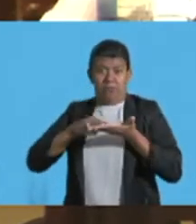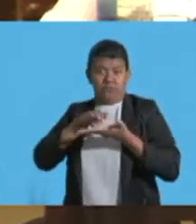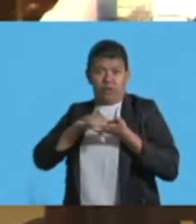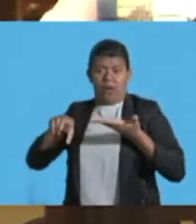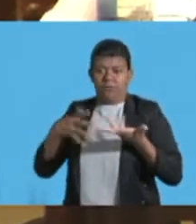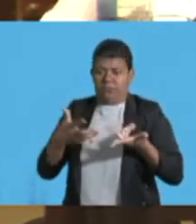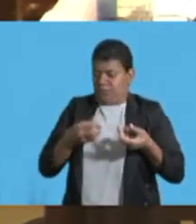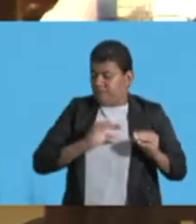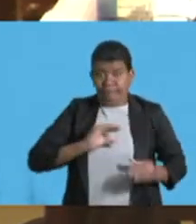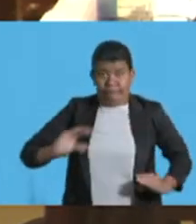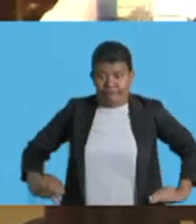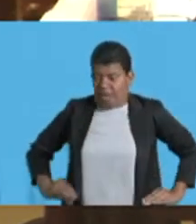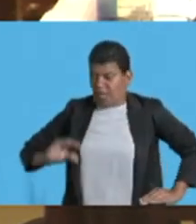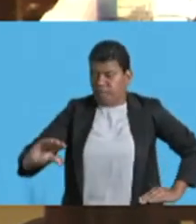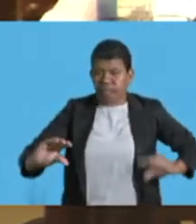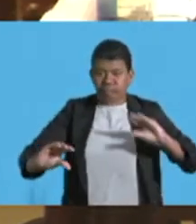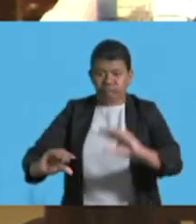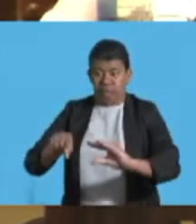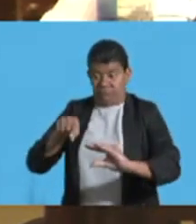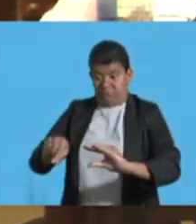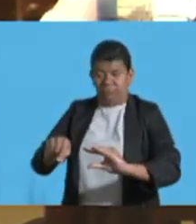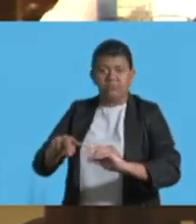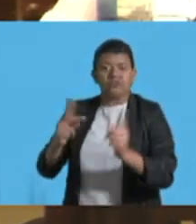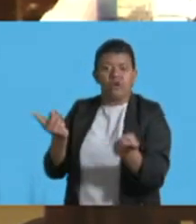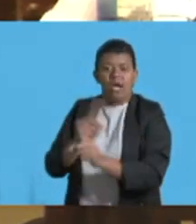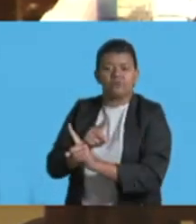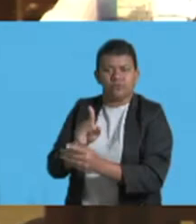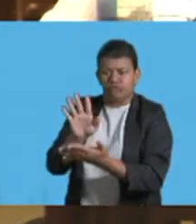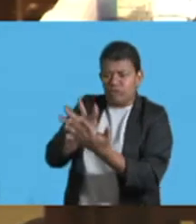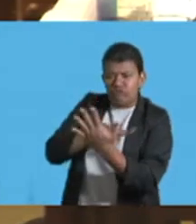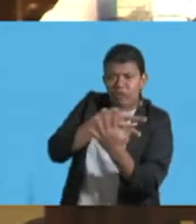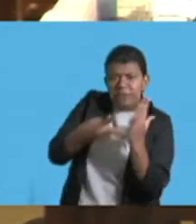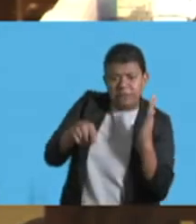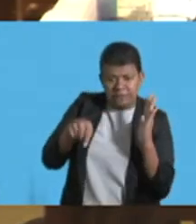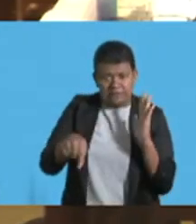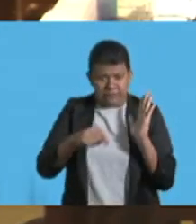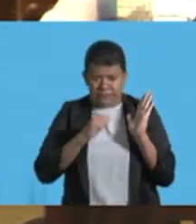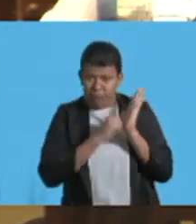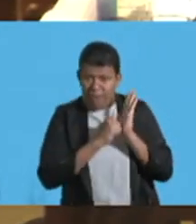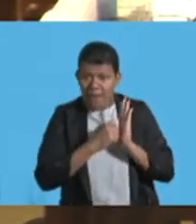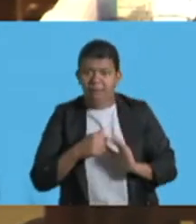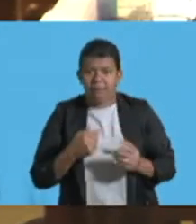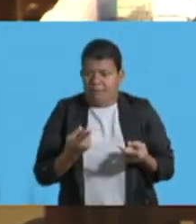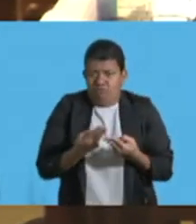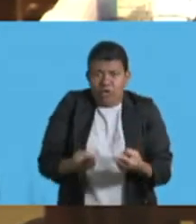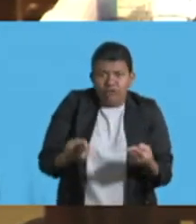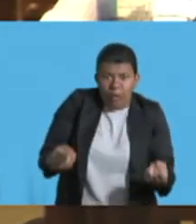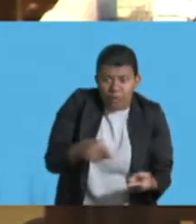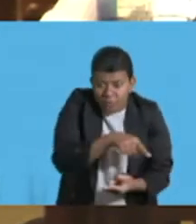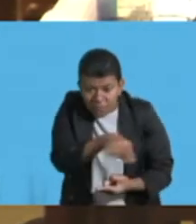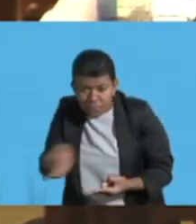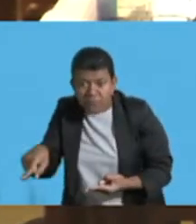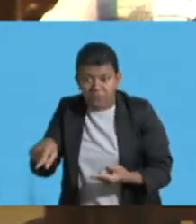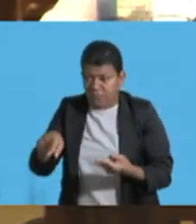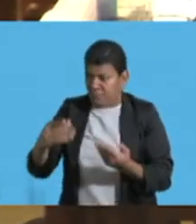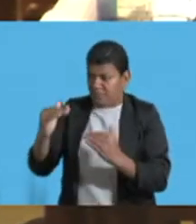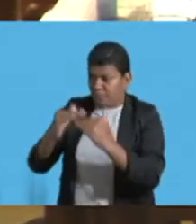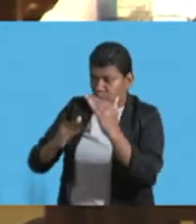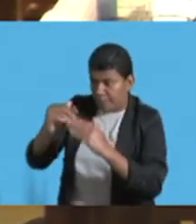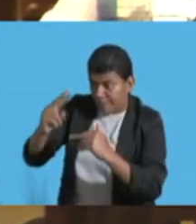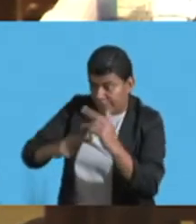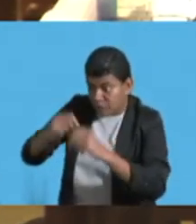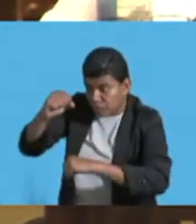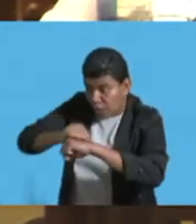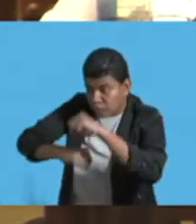refleeting and vessel upgrading program also requires appropriate infrastructure. As we continue to increase the size of